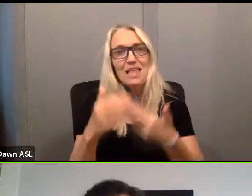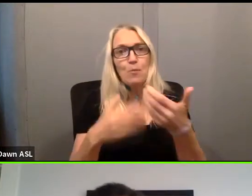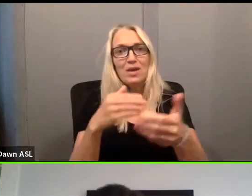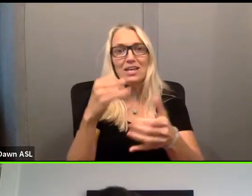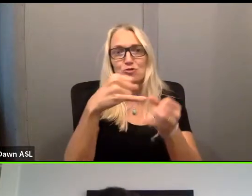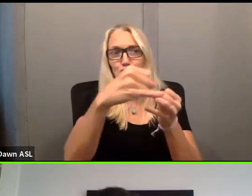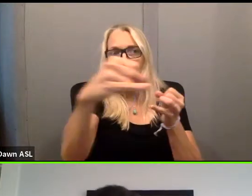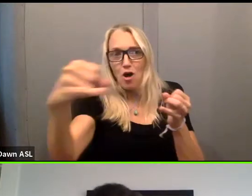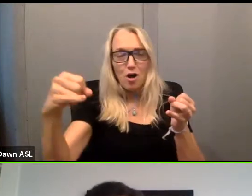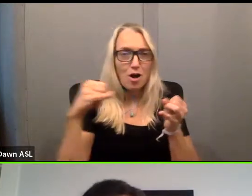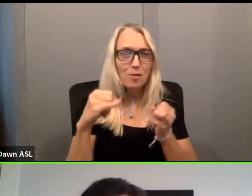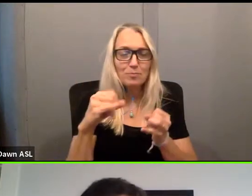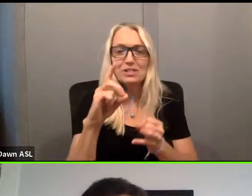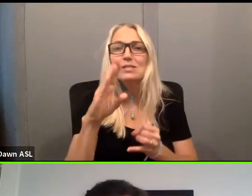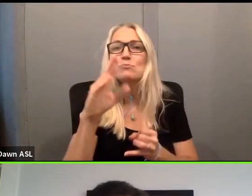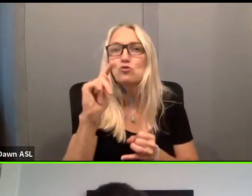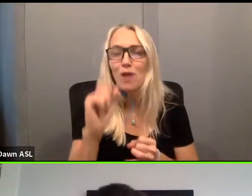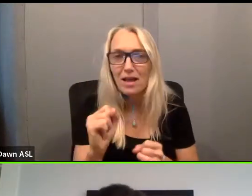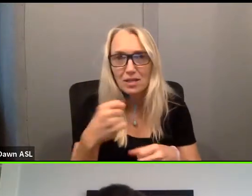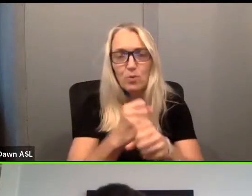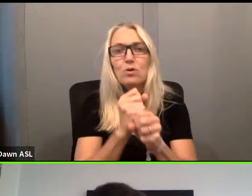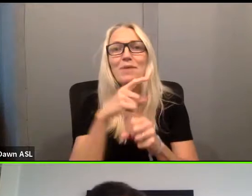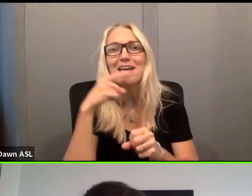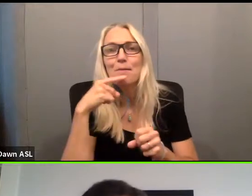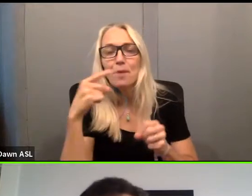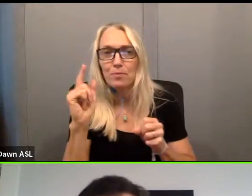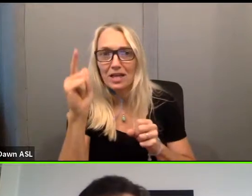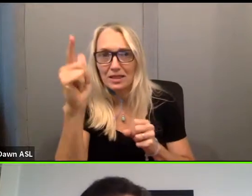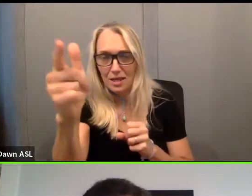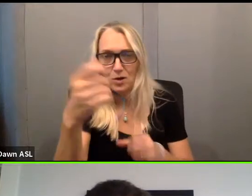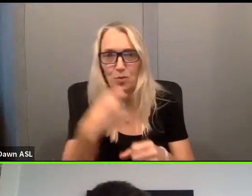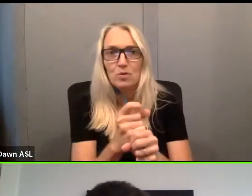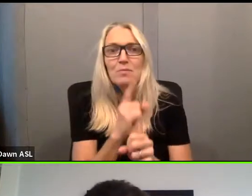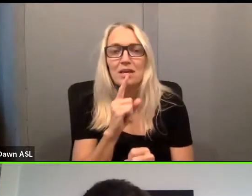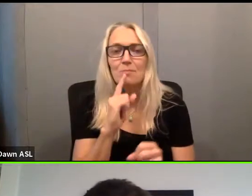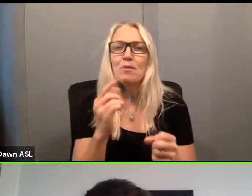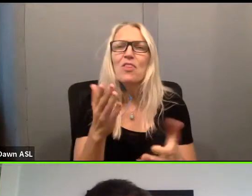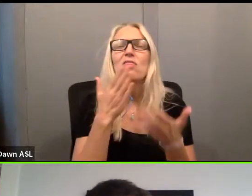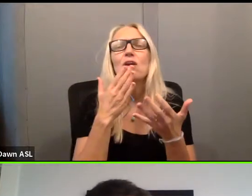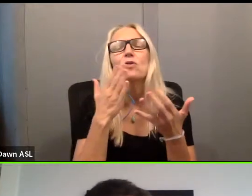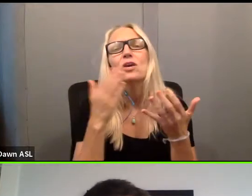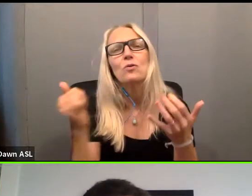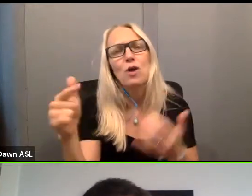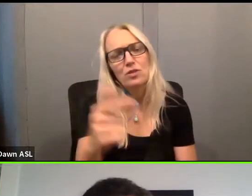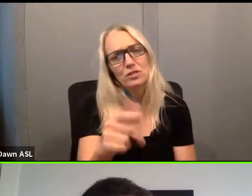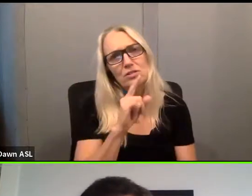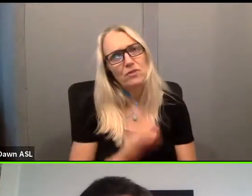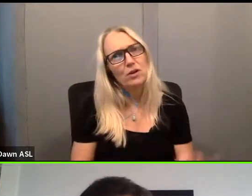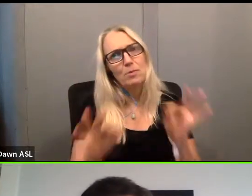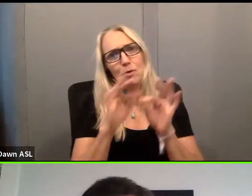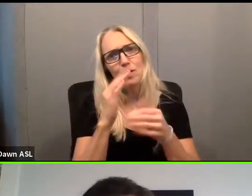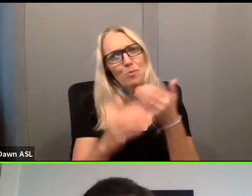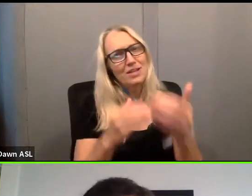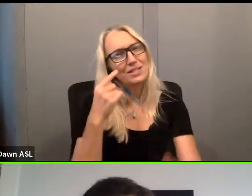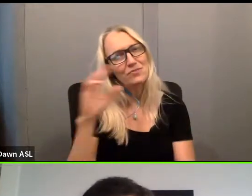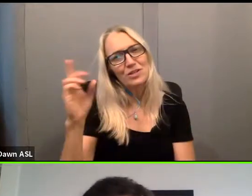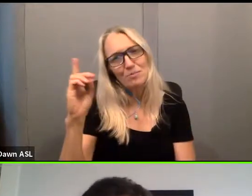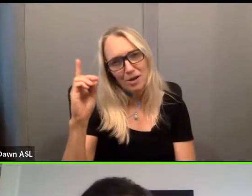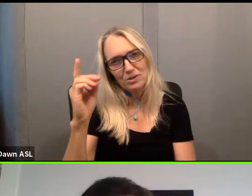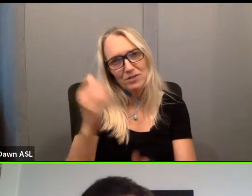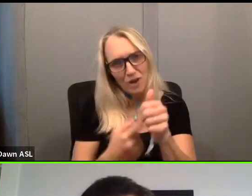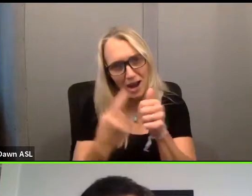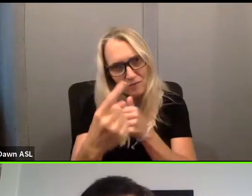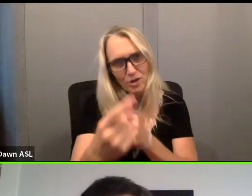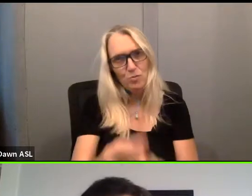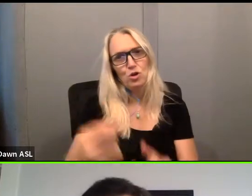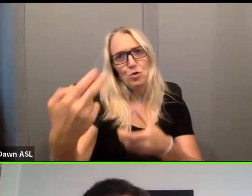September to make public later in the month. So thank you all, and this is very important for democracy and for our